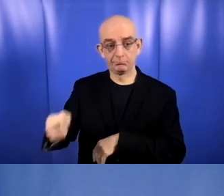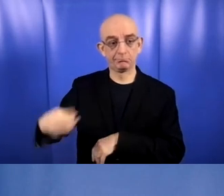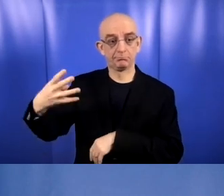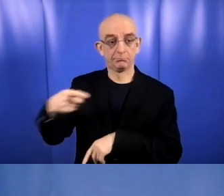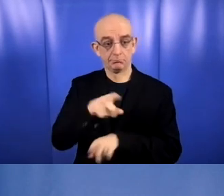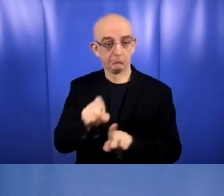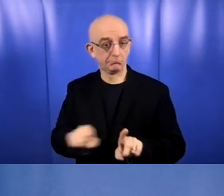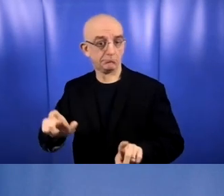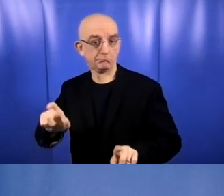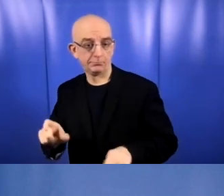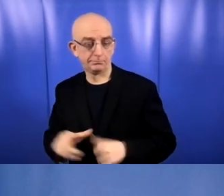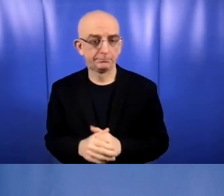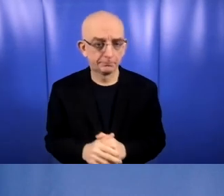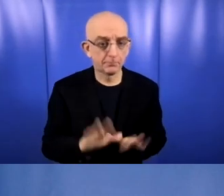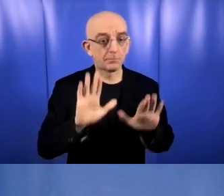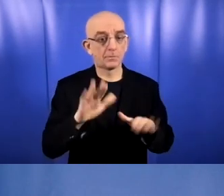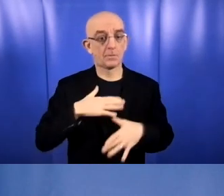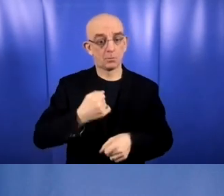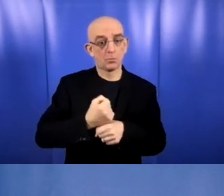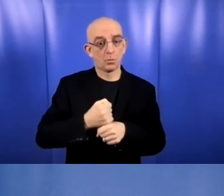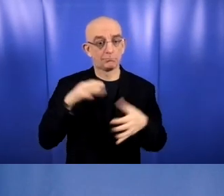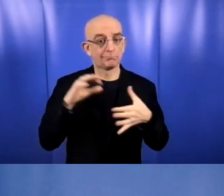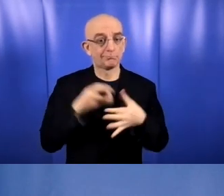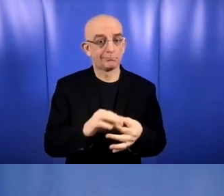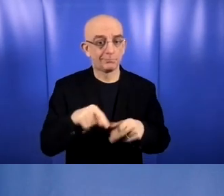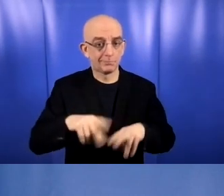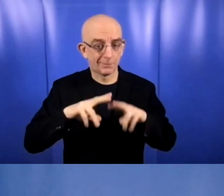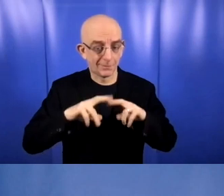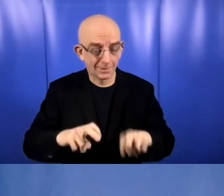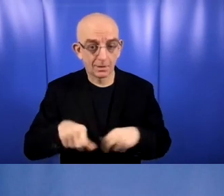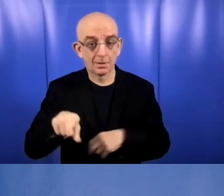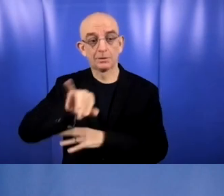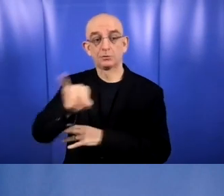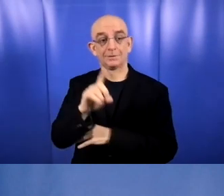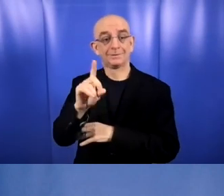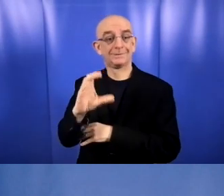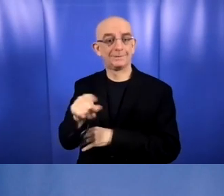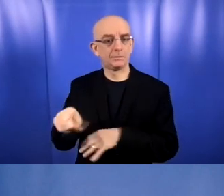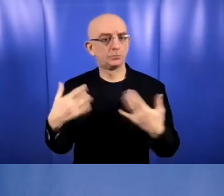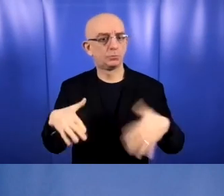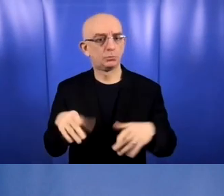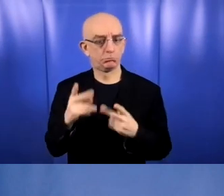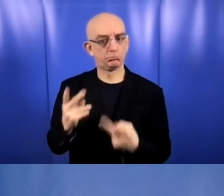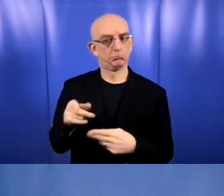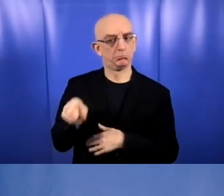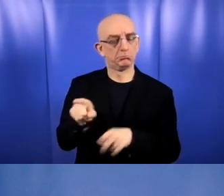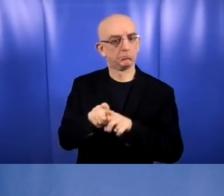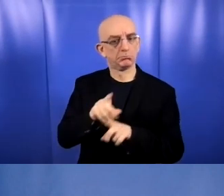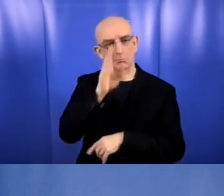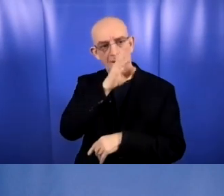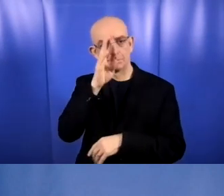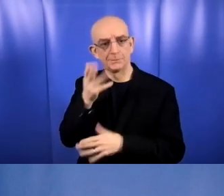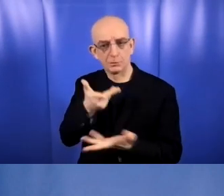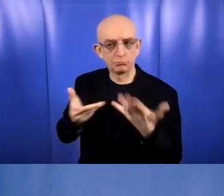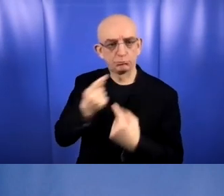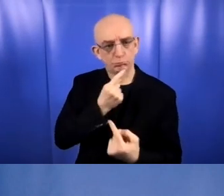an academic conference on internal displacement that will now take place in 2022 because of COVID. And